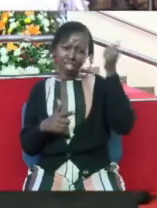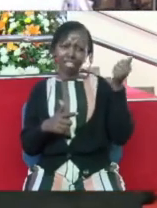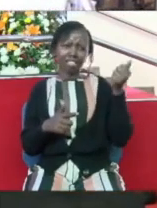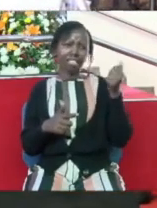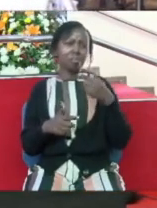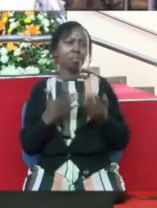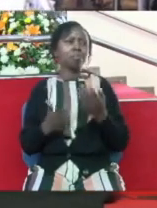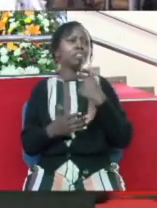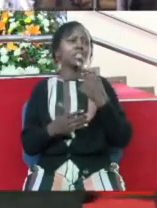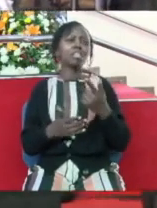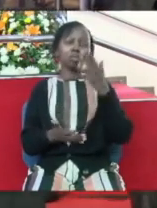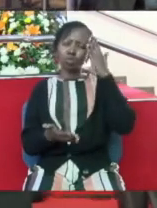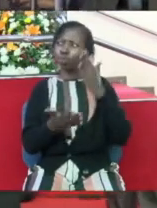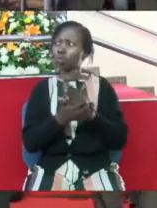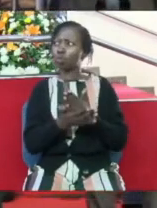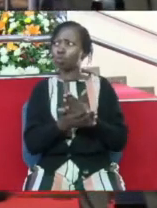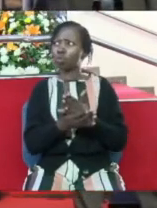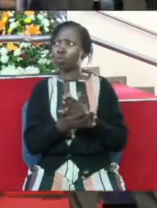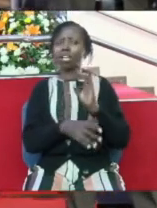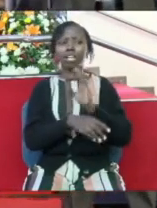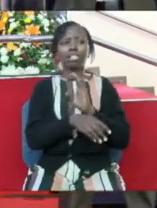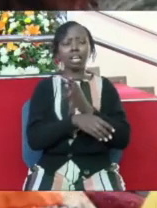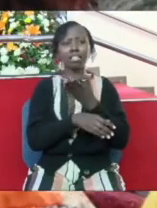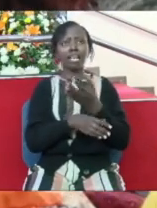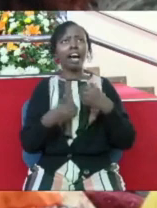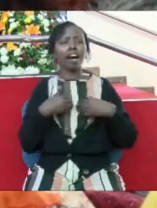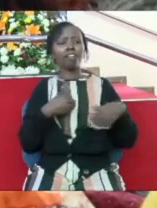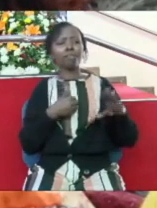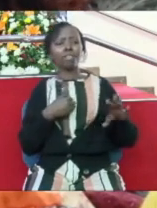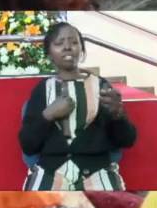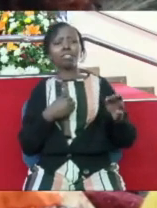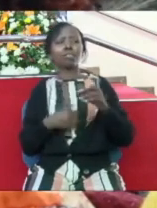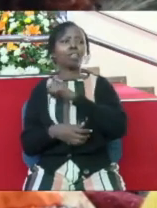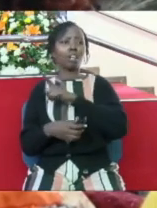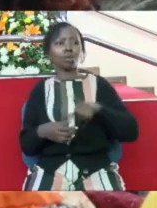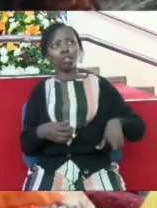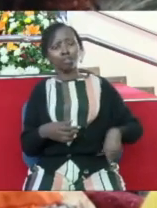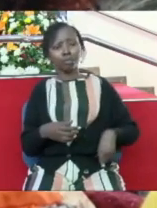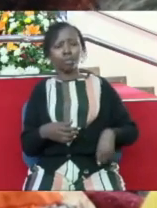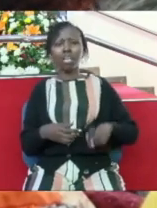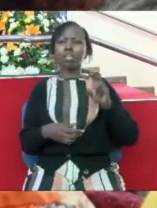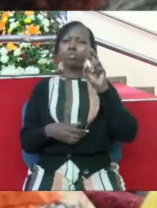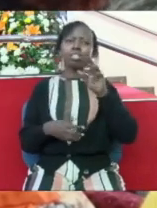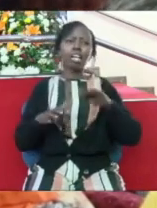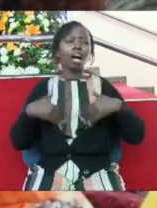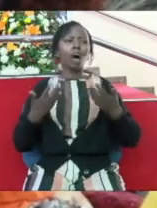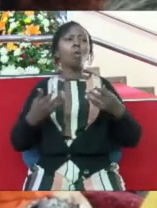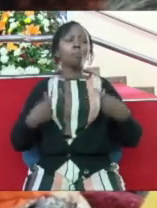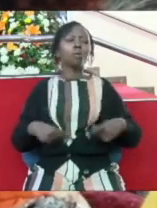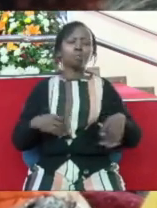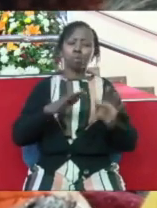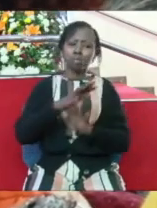surely. Tukasema oh kwa hakika. That church had the presence of God. Kanisa ilikuwa na uwepo wa Mungu. Did you see how they were singing? Uliona walipokuwa kiimba. Did you